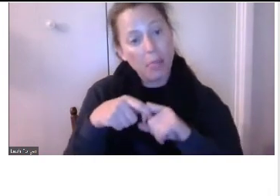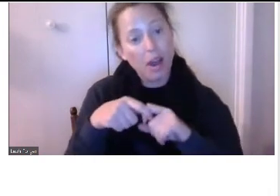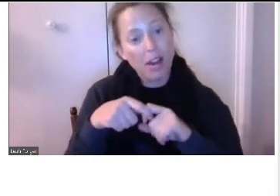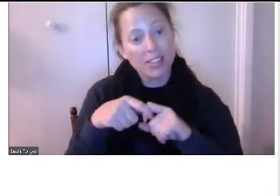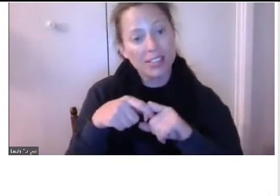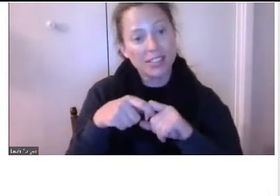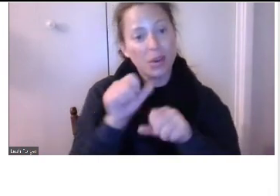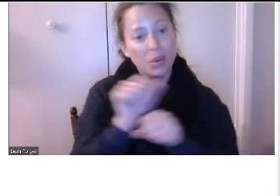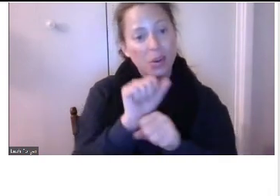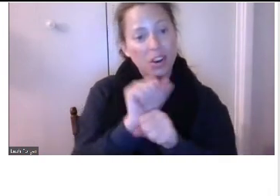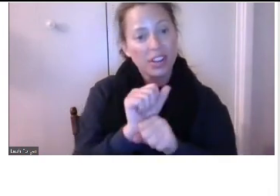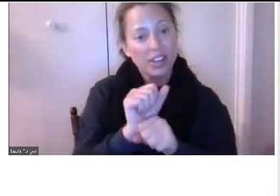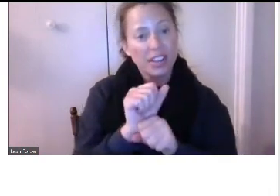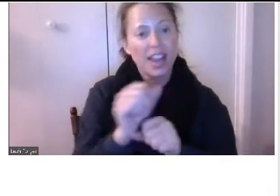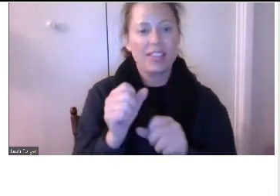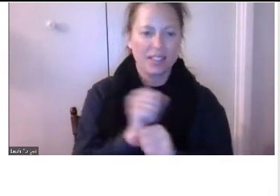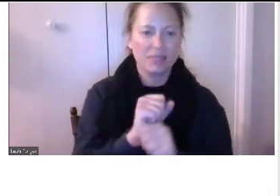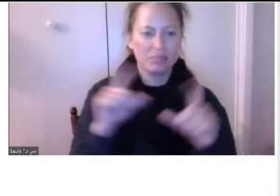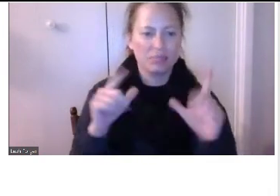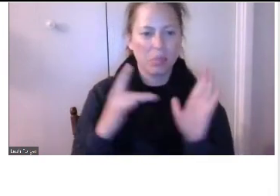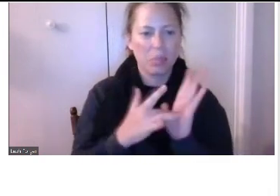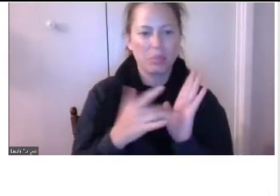to check your work. Go ahead.